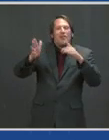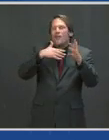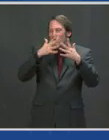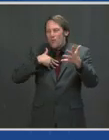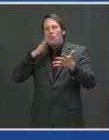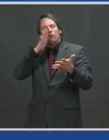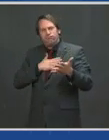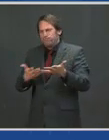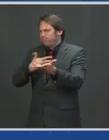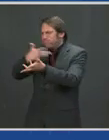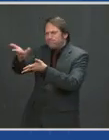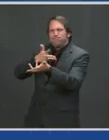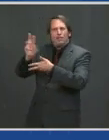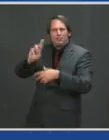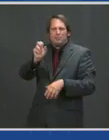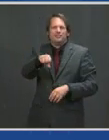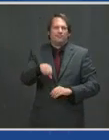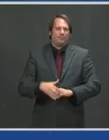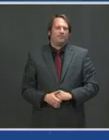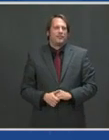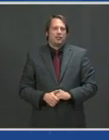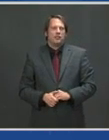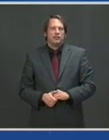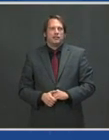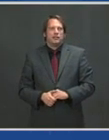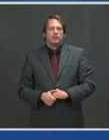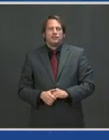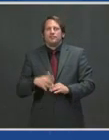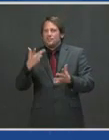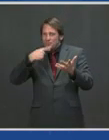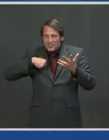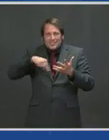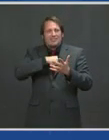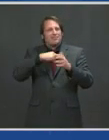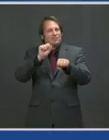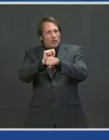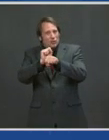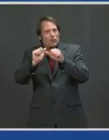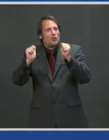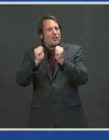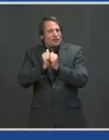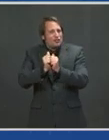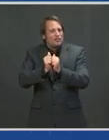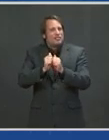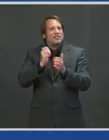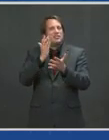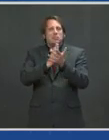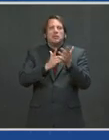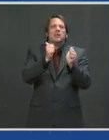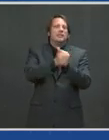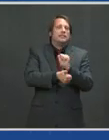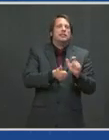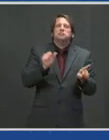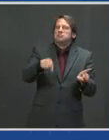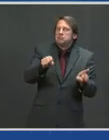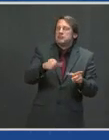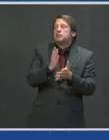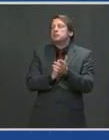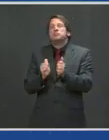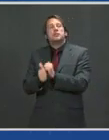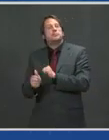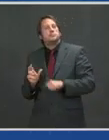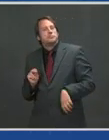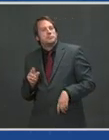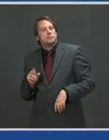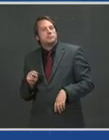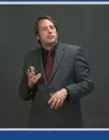There are things we're working on together, some of which we passed and some we will pass. But the last plan,